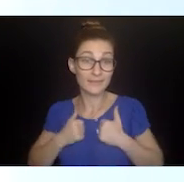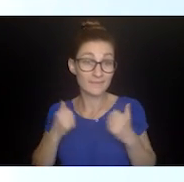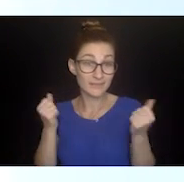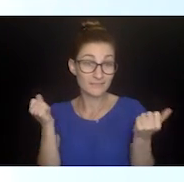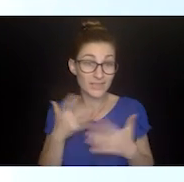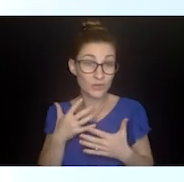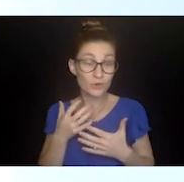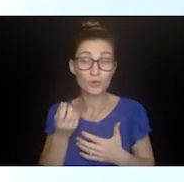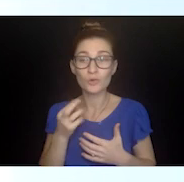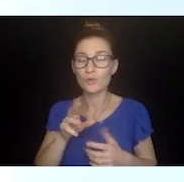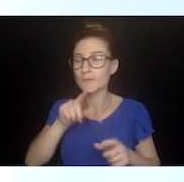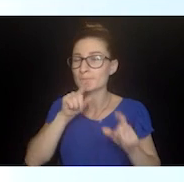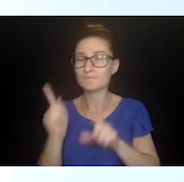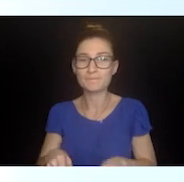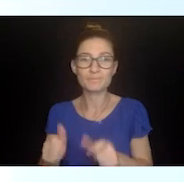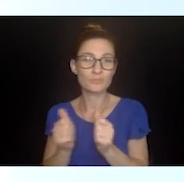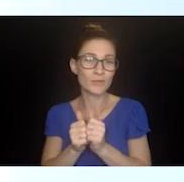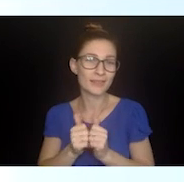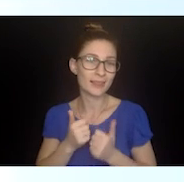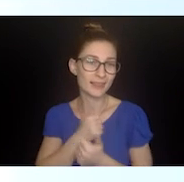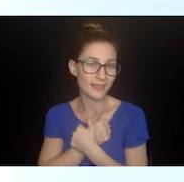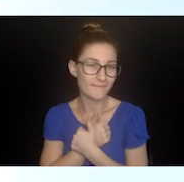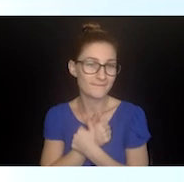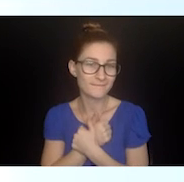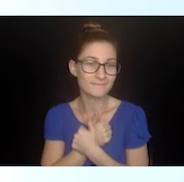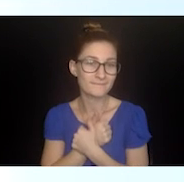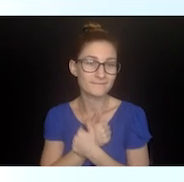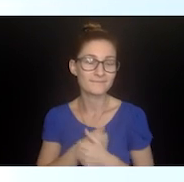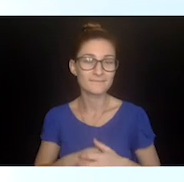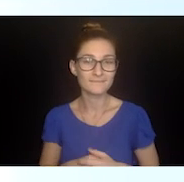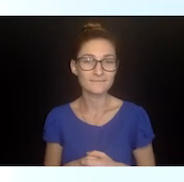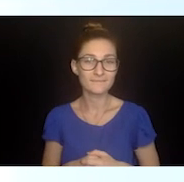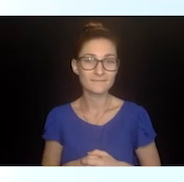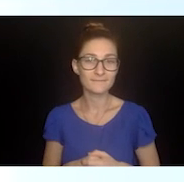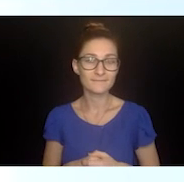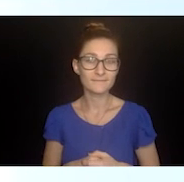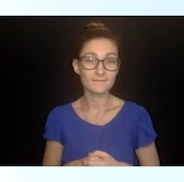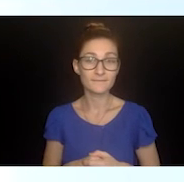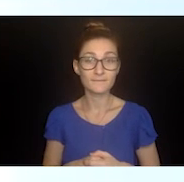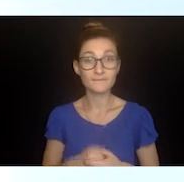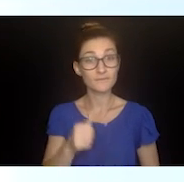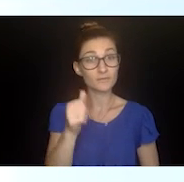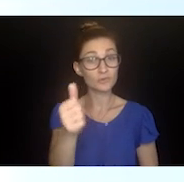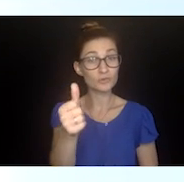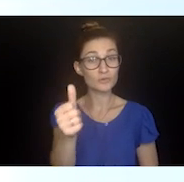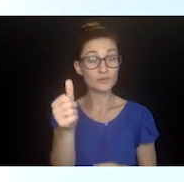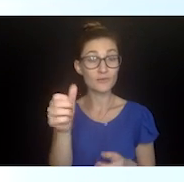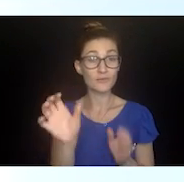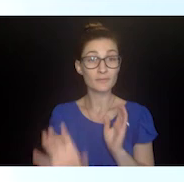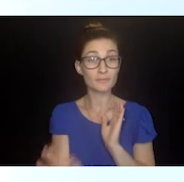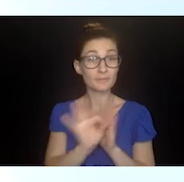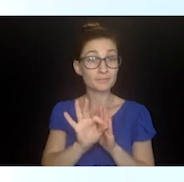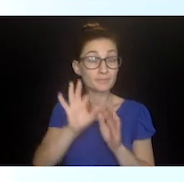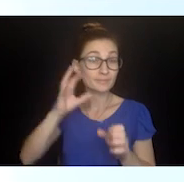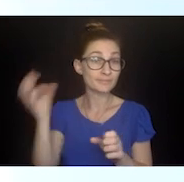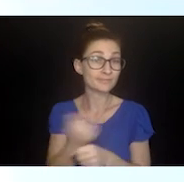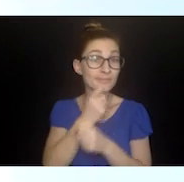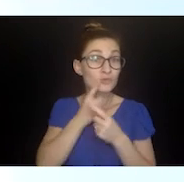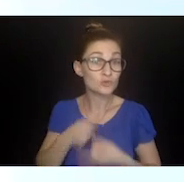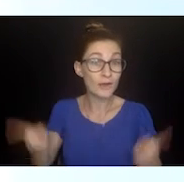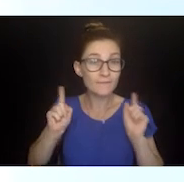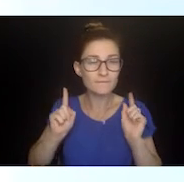fear or love. How are you going to choose to